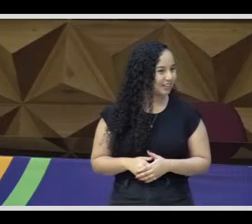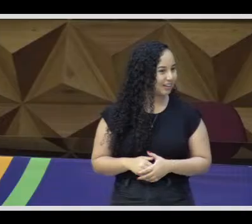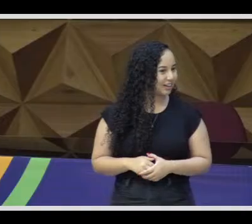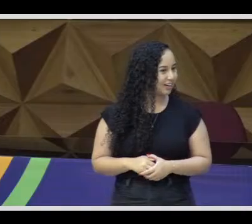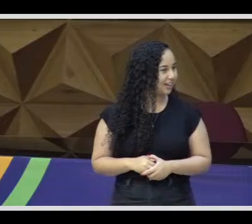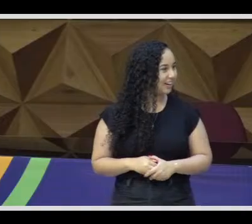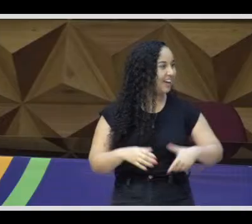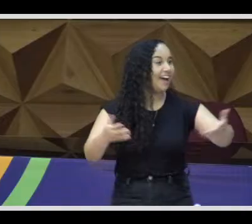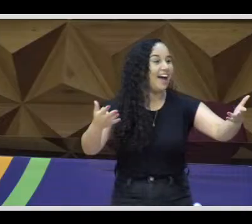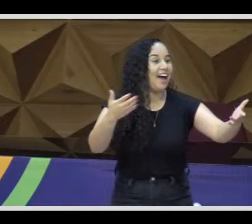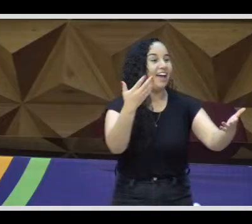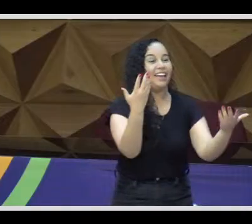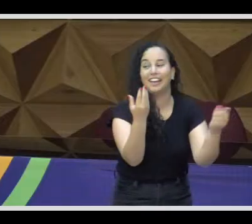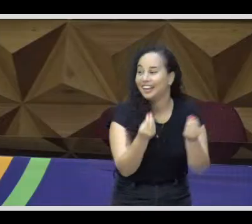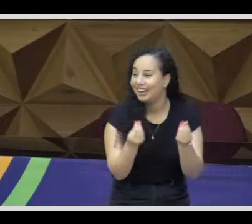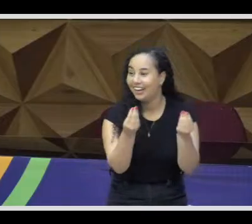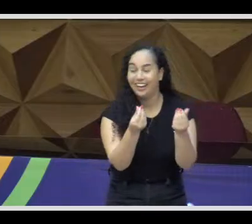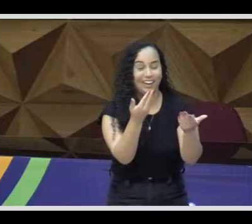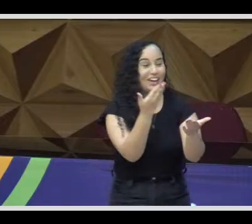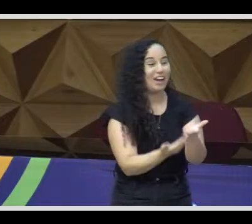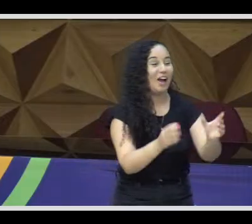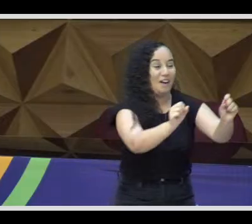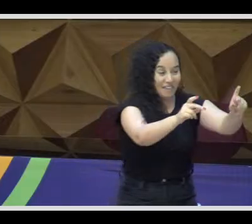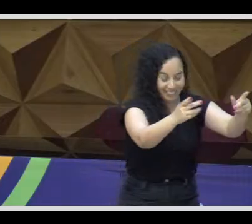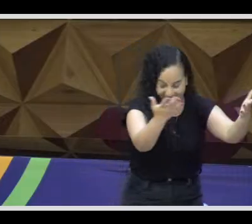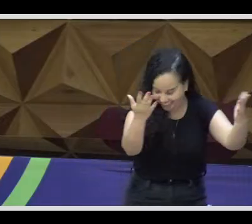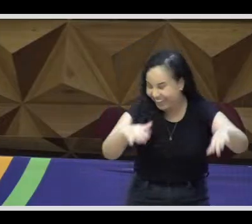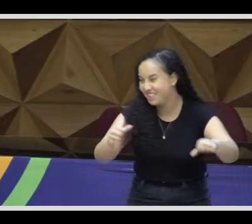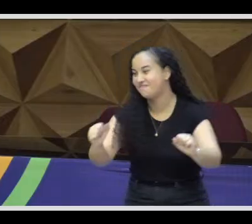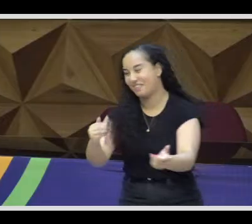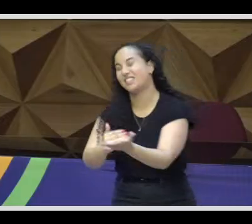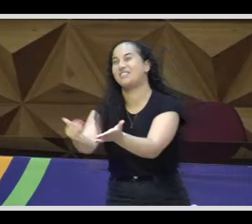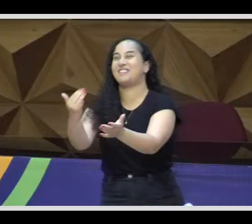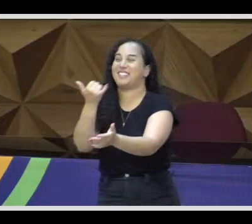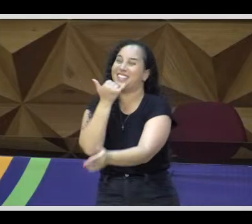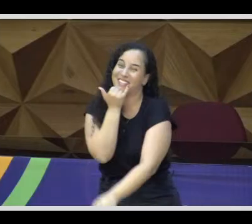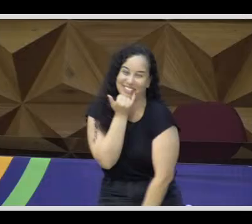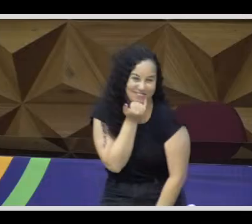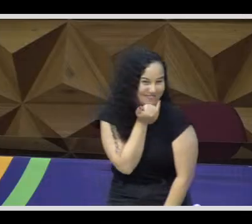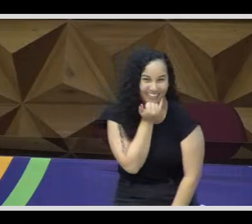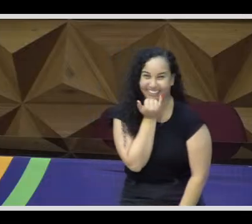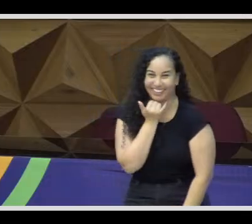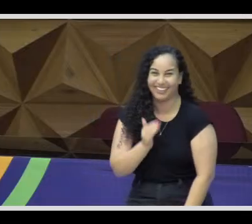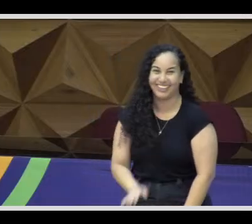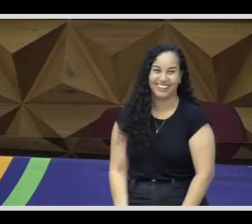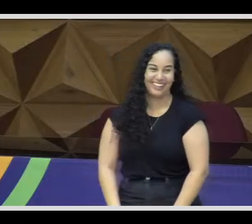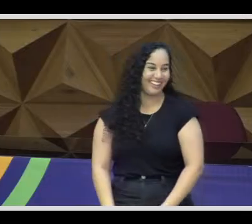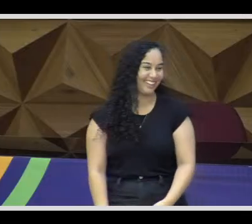But, oh my God. Okay, we can start, sorry.